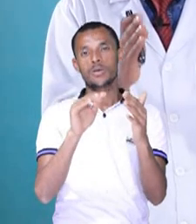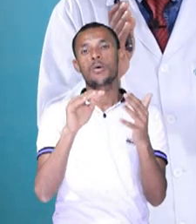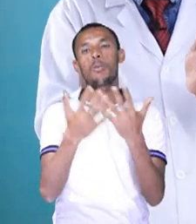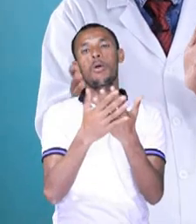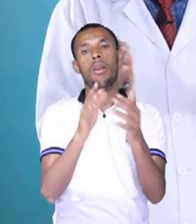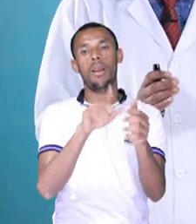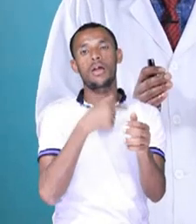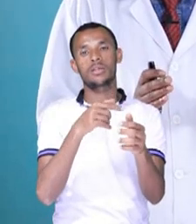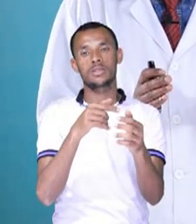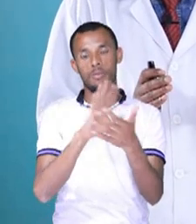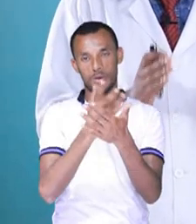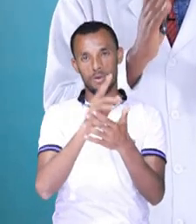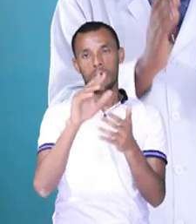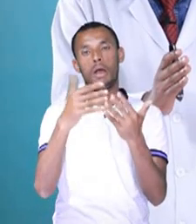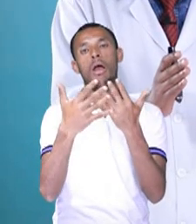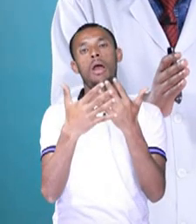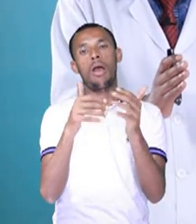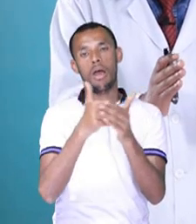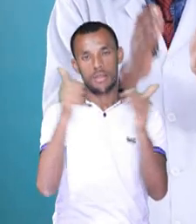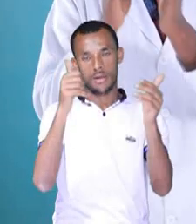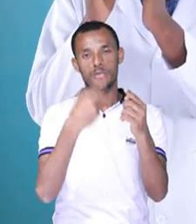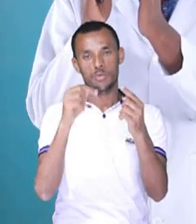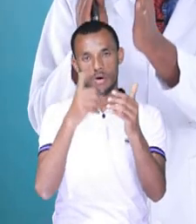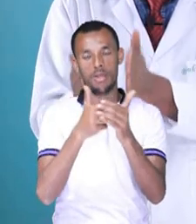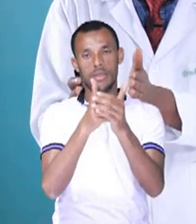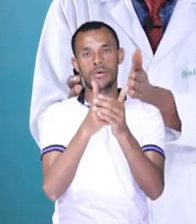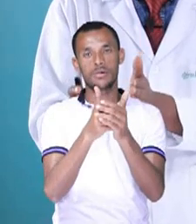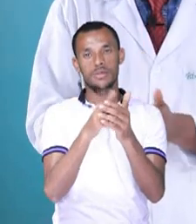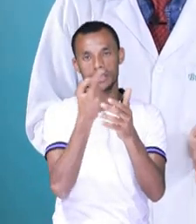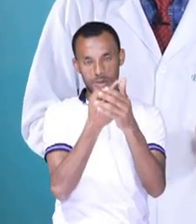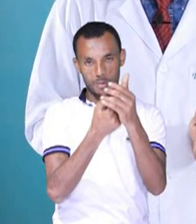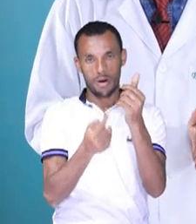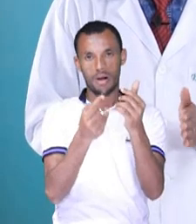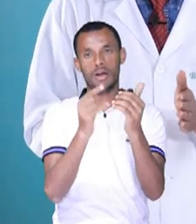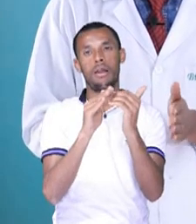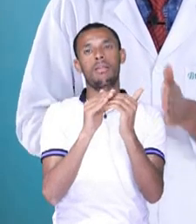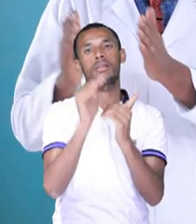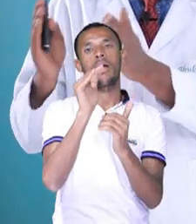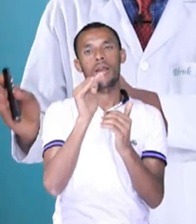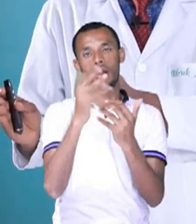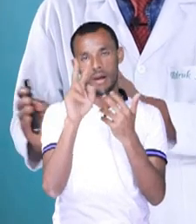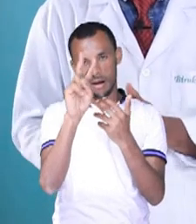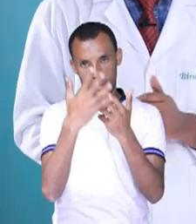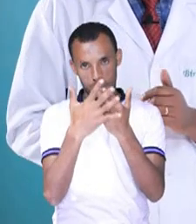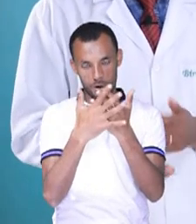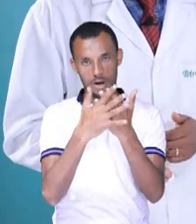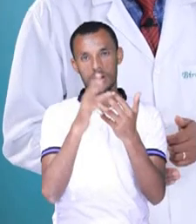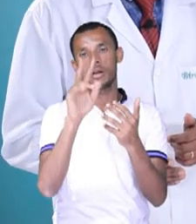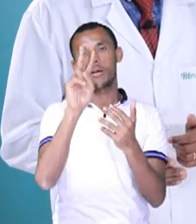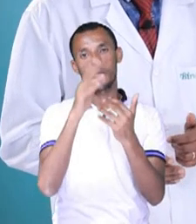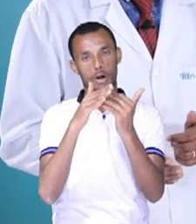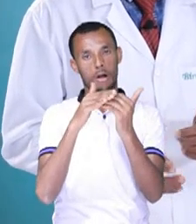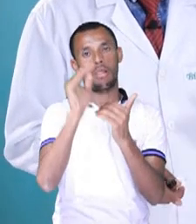between atom with atom. Single bond greater than double bond is greater than triple bond in